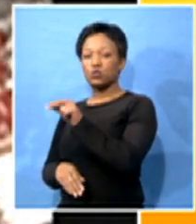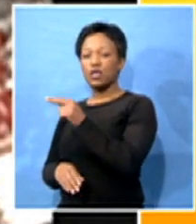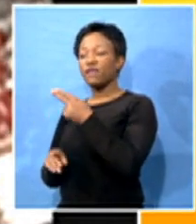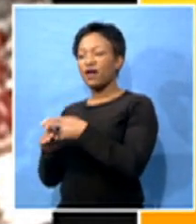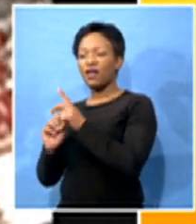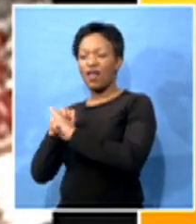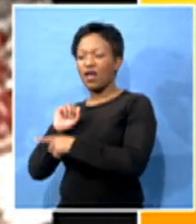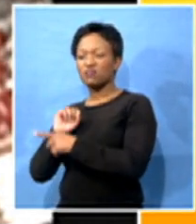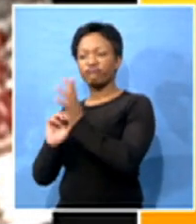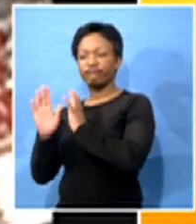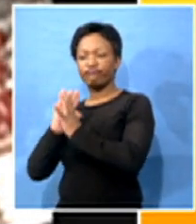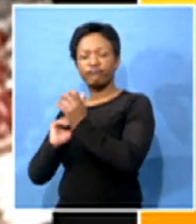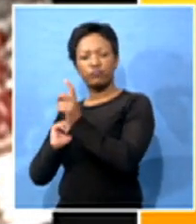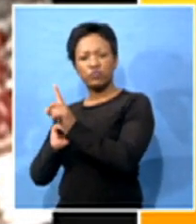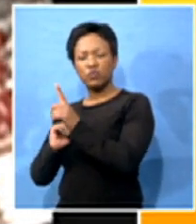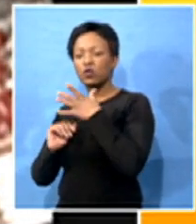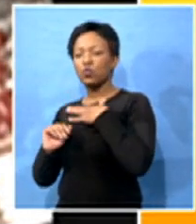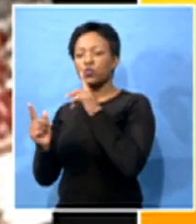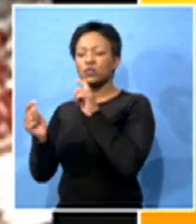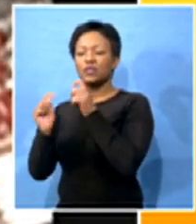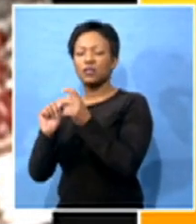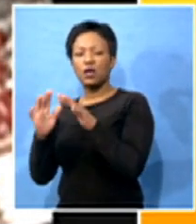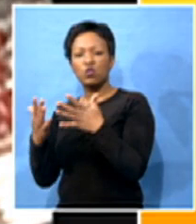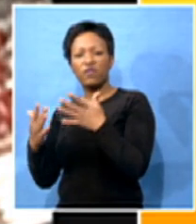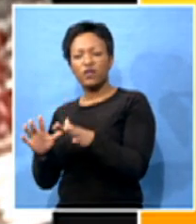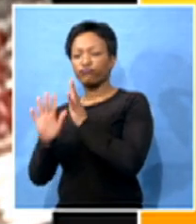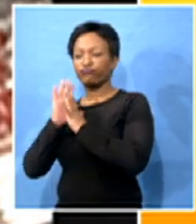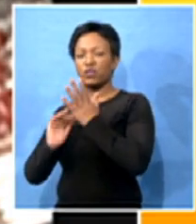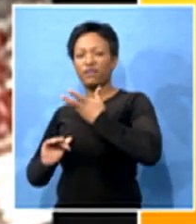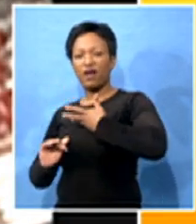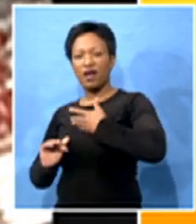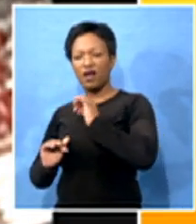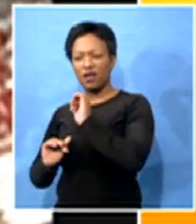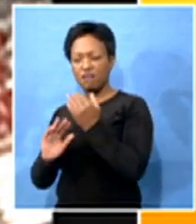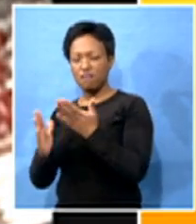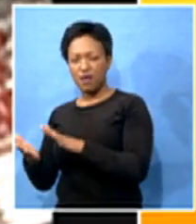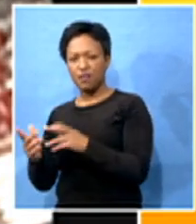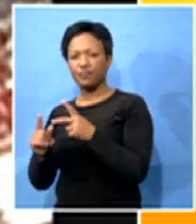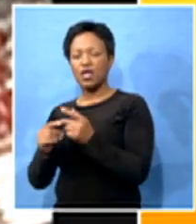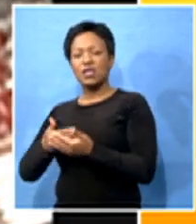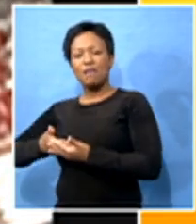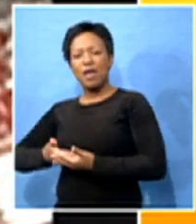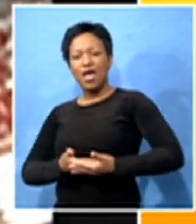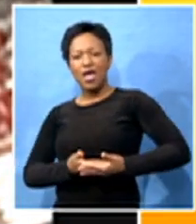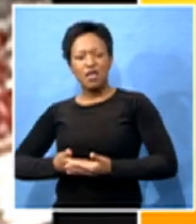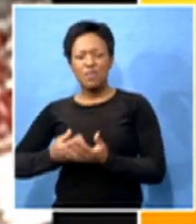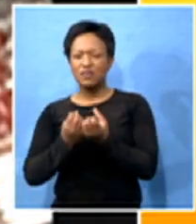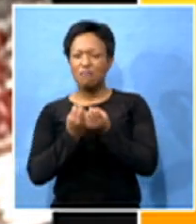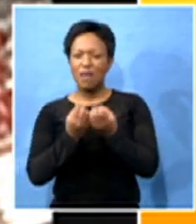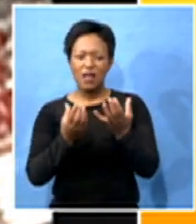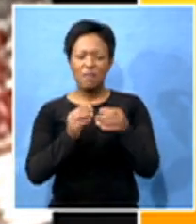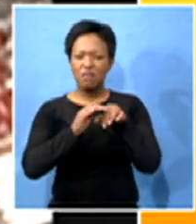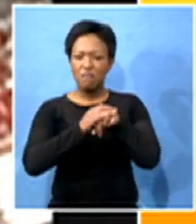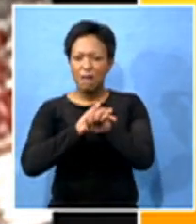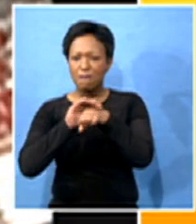change? You spoke of your father's death. You spoke of the babies being born with breathing problems. You've spoken